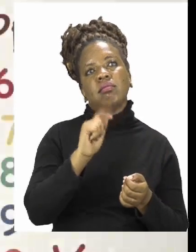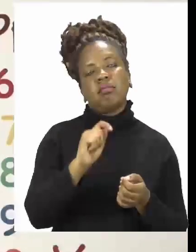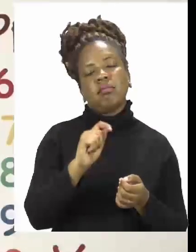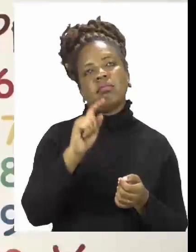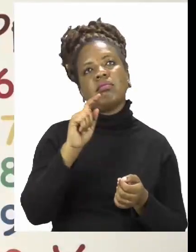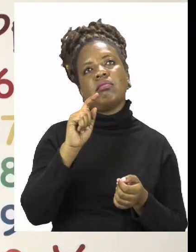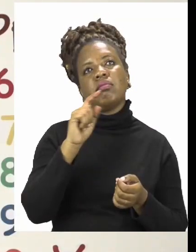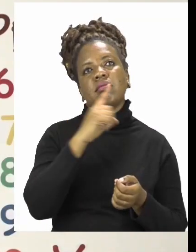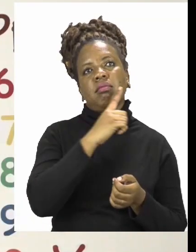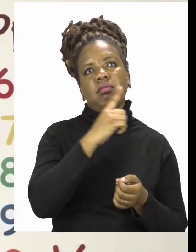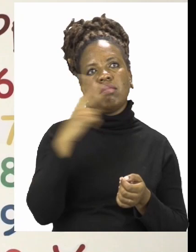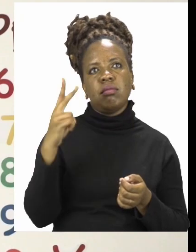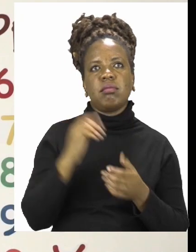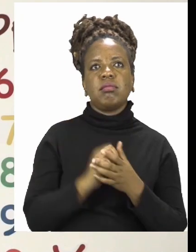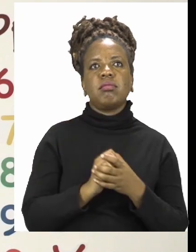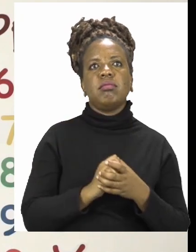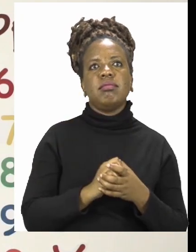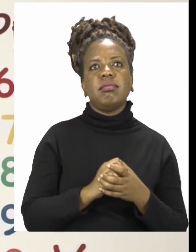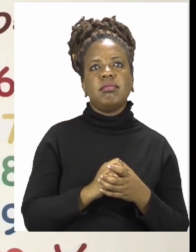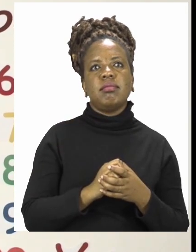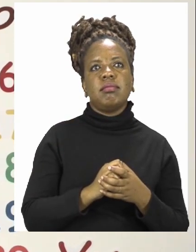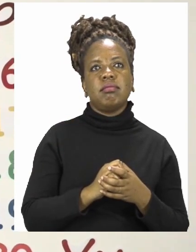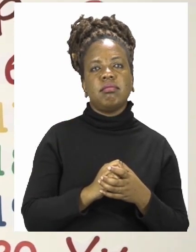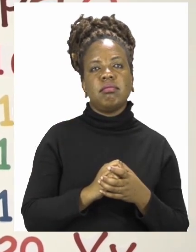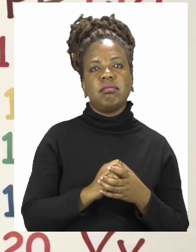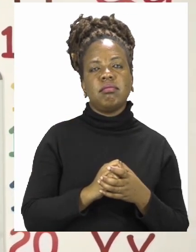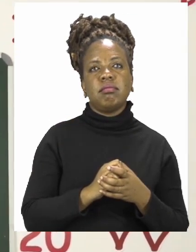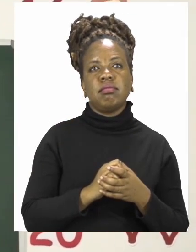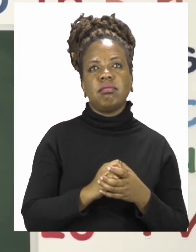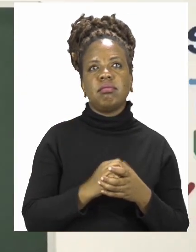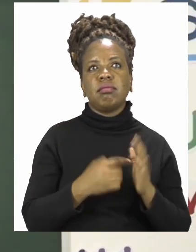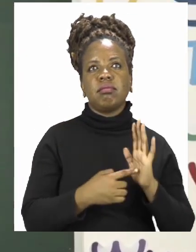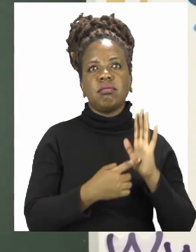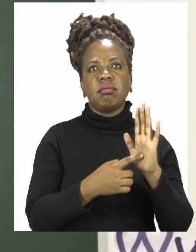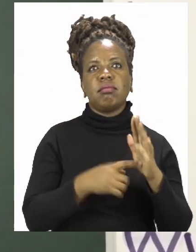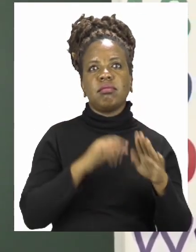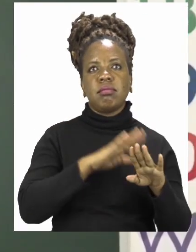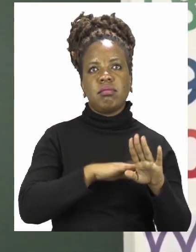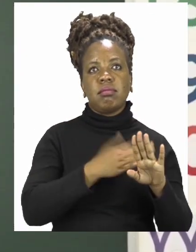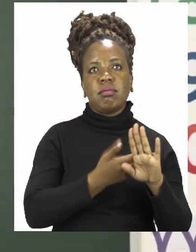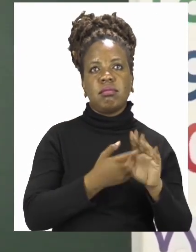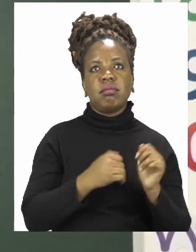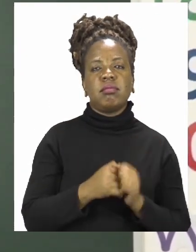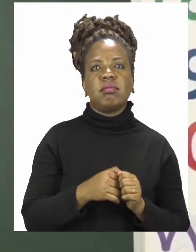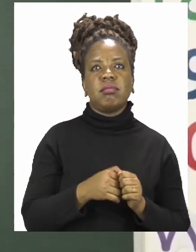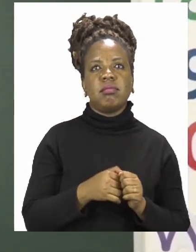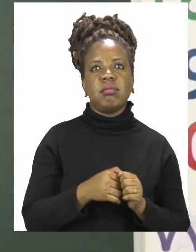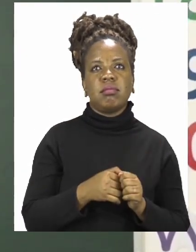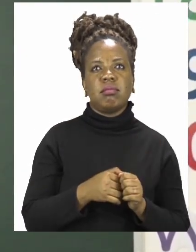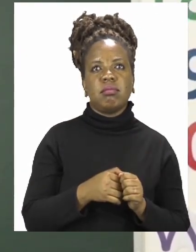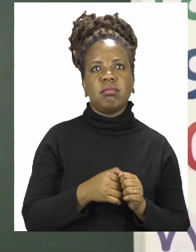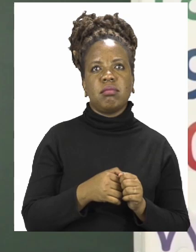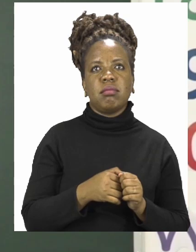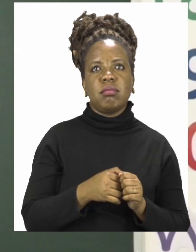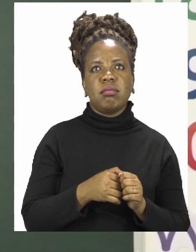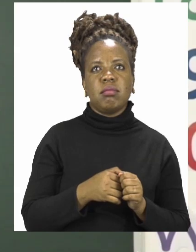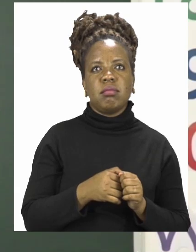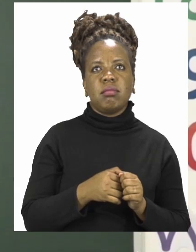at the clock. Now the clock I have right now will tell you the time.